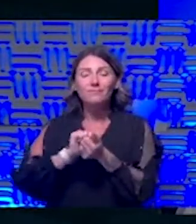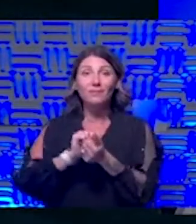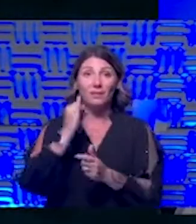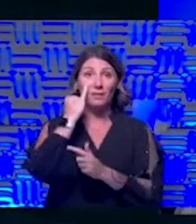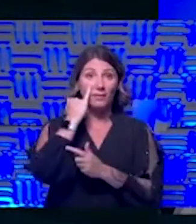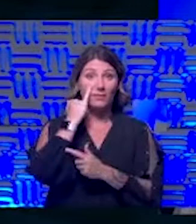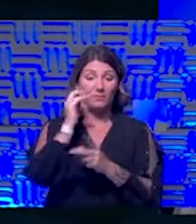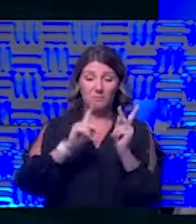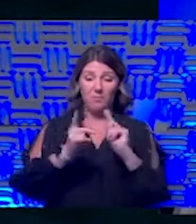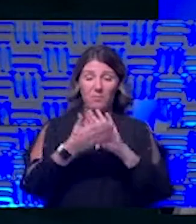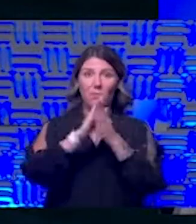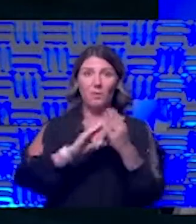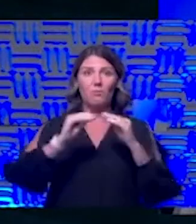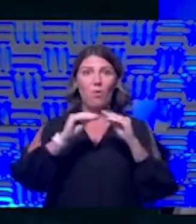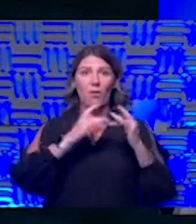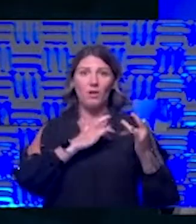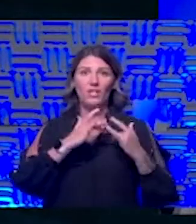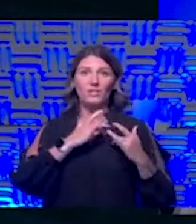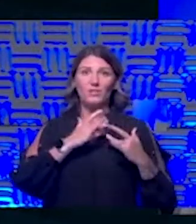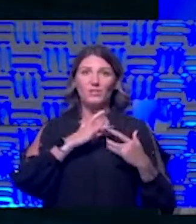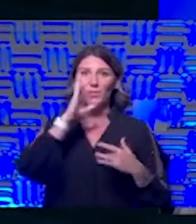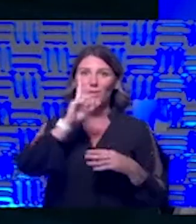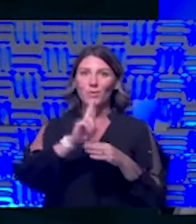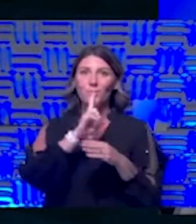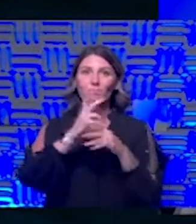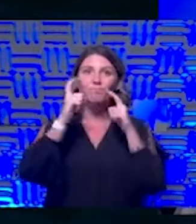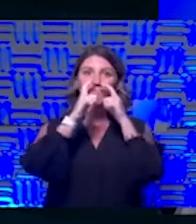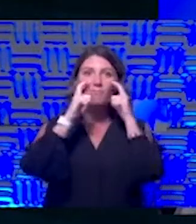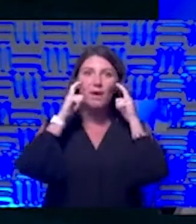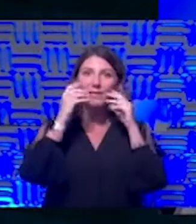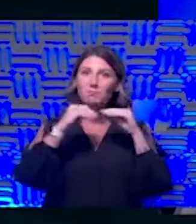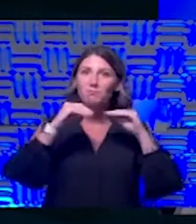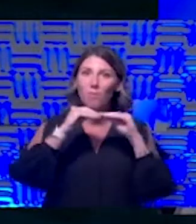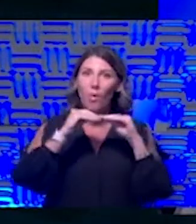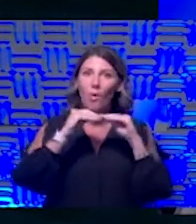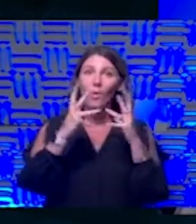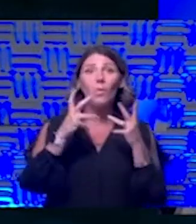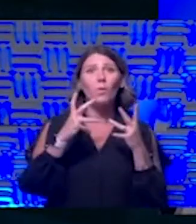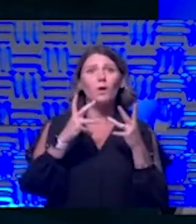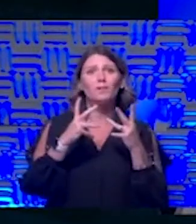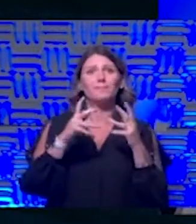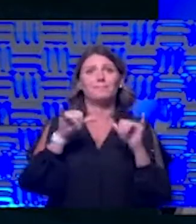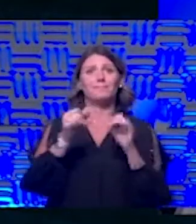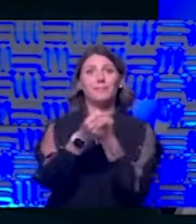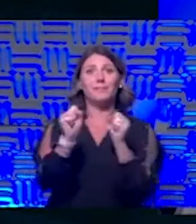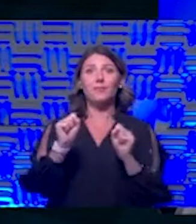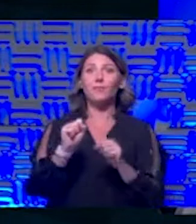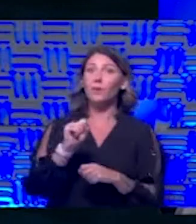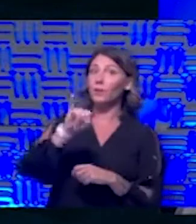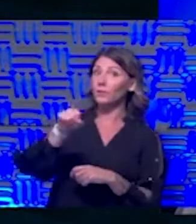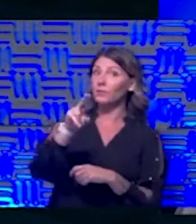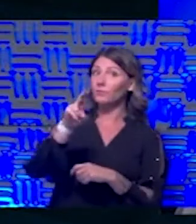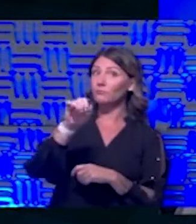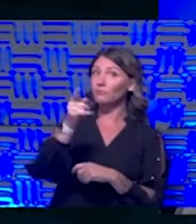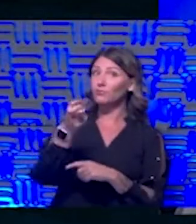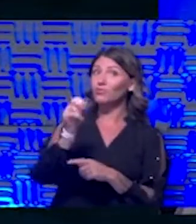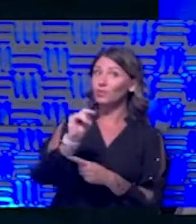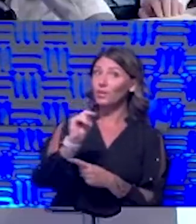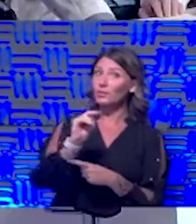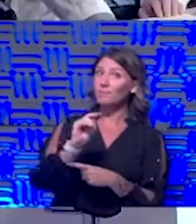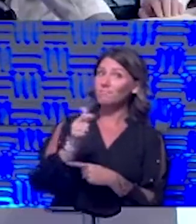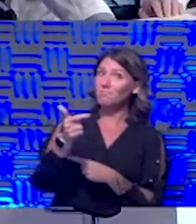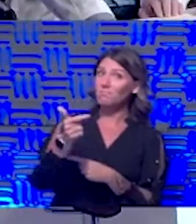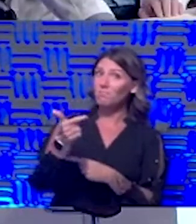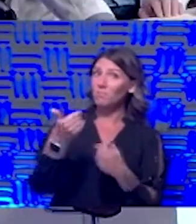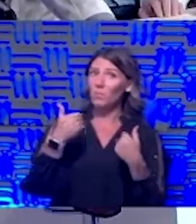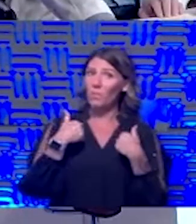their masks a little bit more often because you want to stay safe. Justin, speaking about staying safe, you had a couple of tours